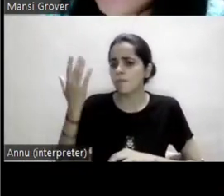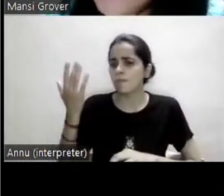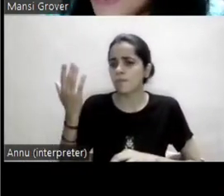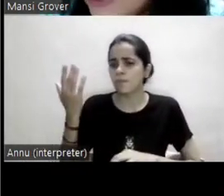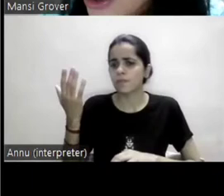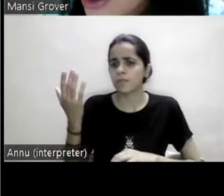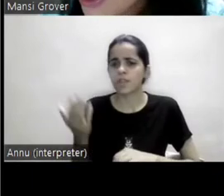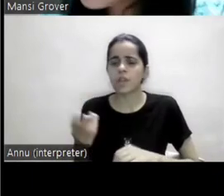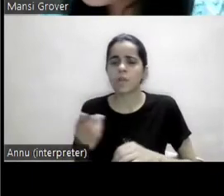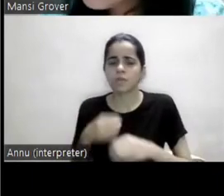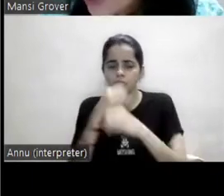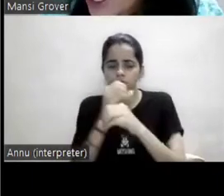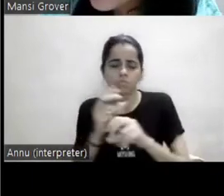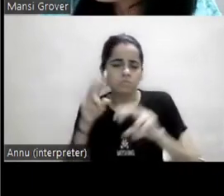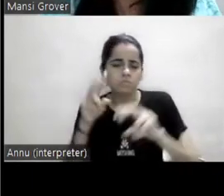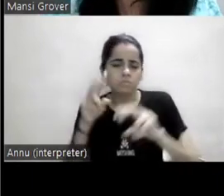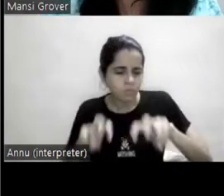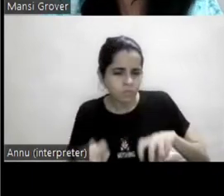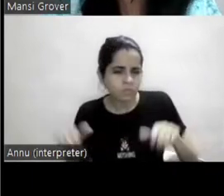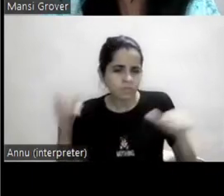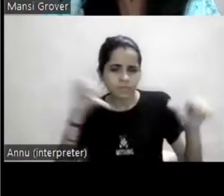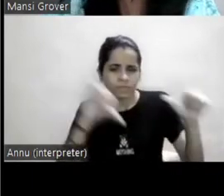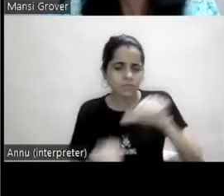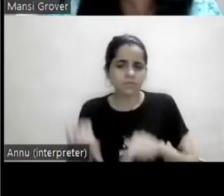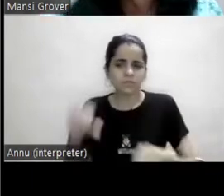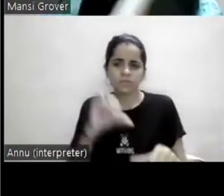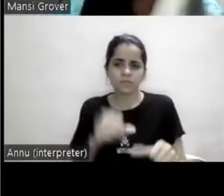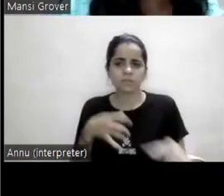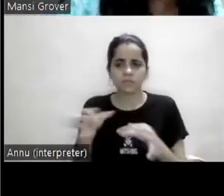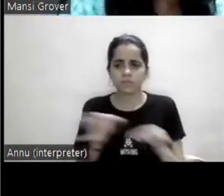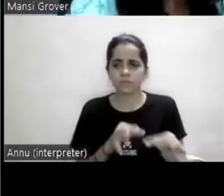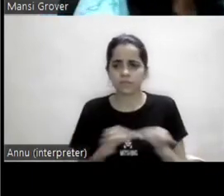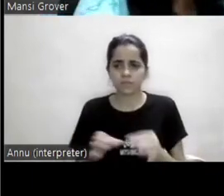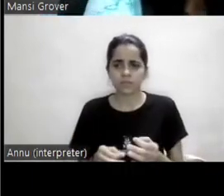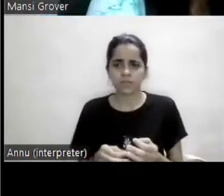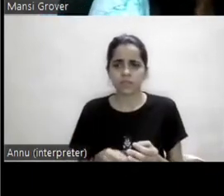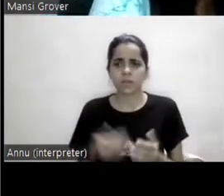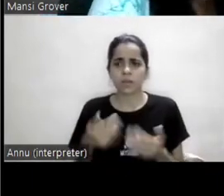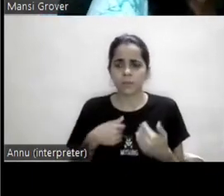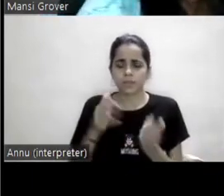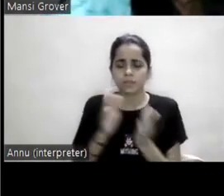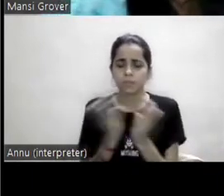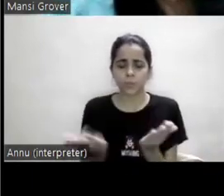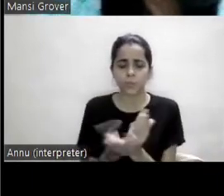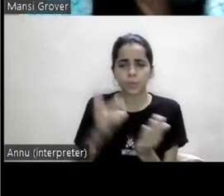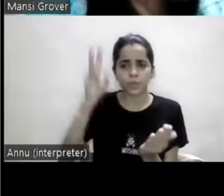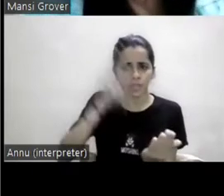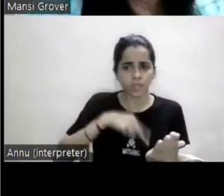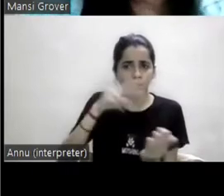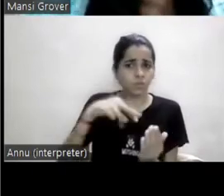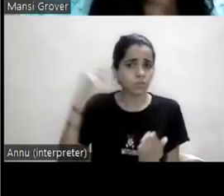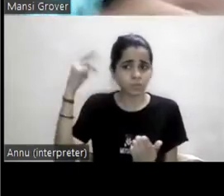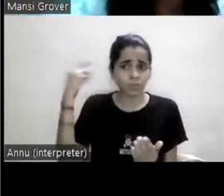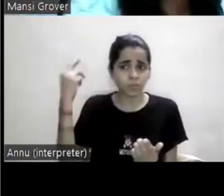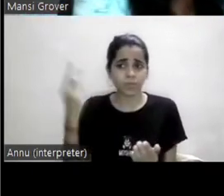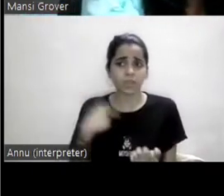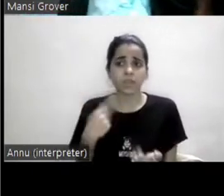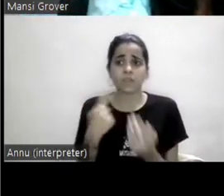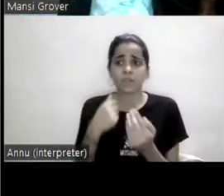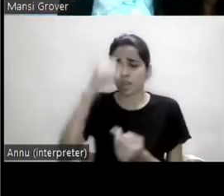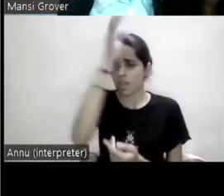psychiatric classification. Now, why I was reading this from here, because, when we talk about